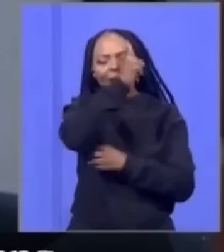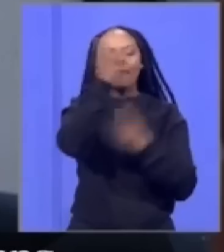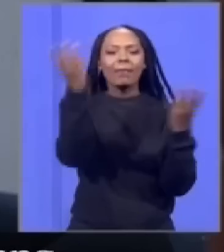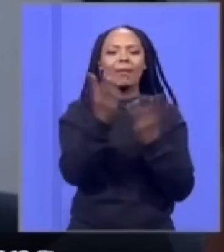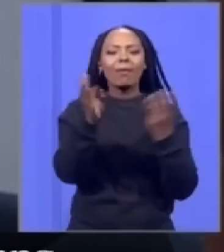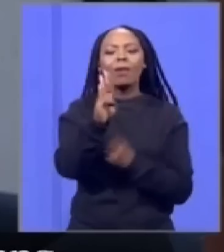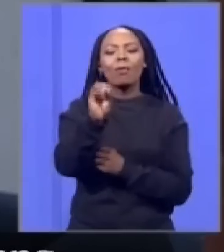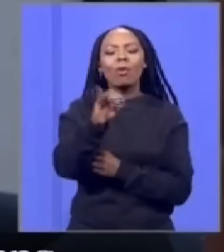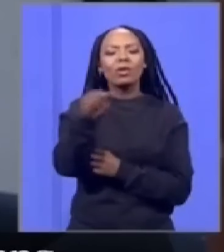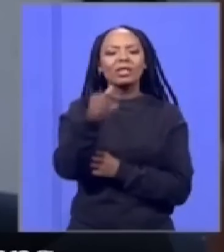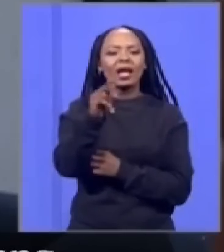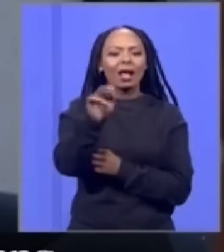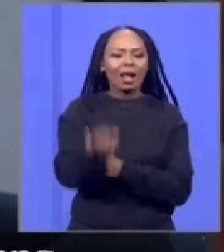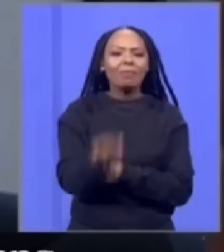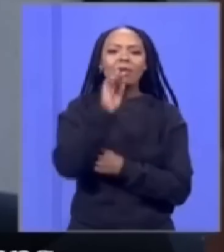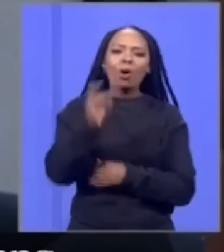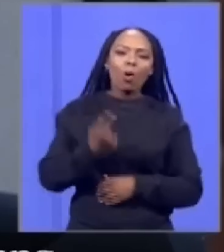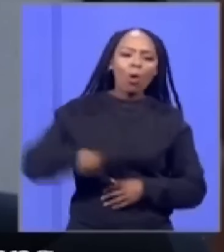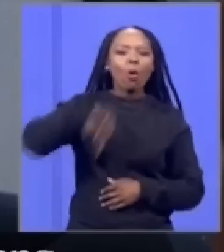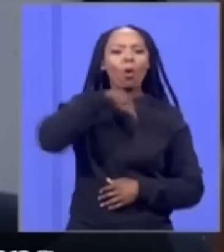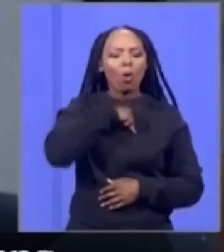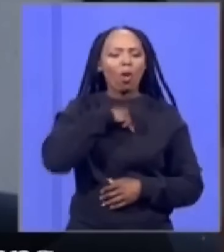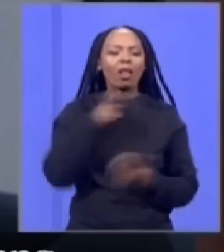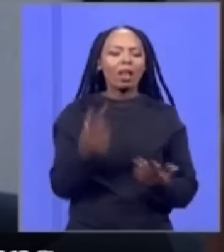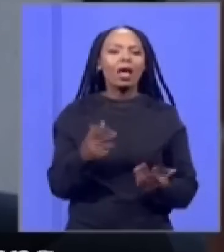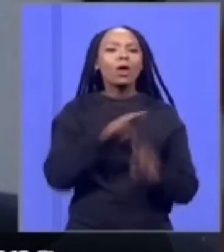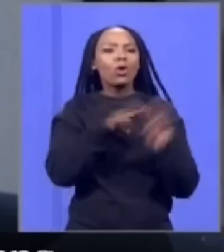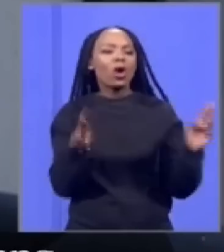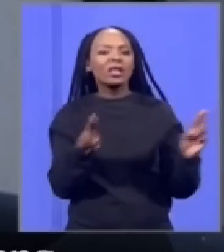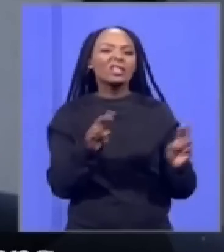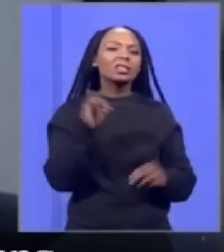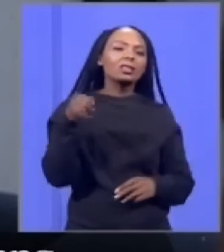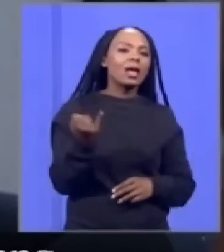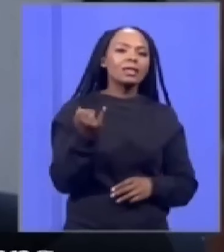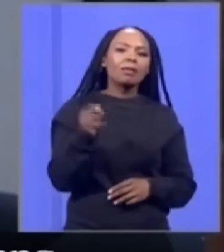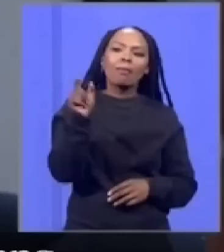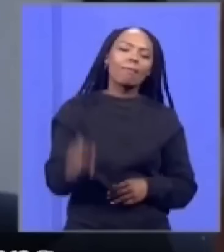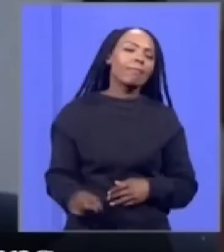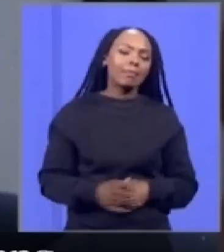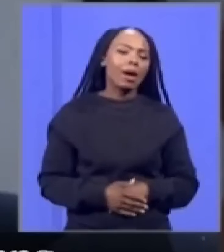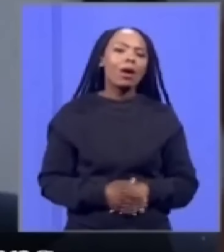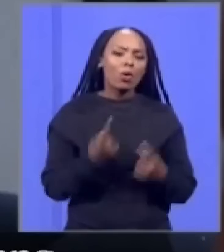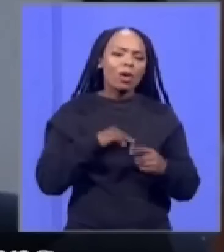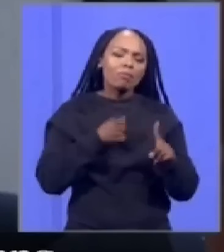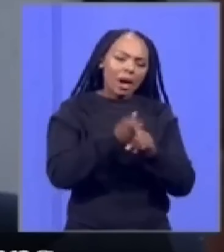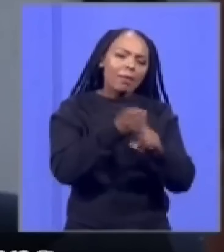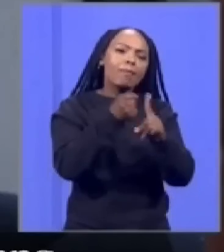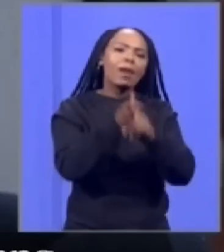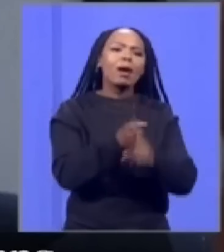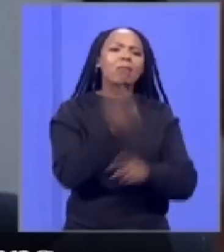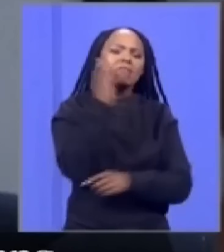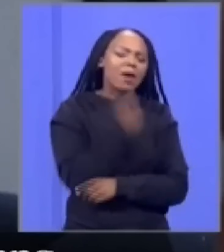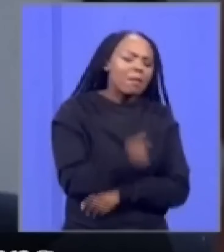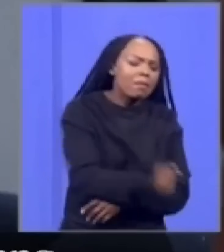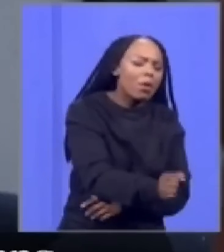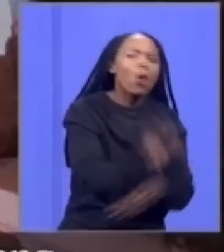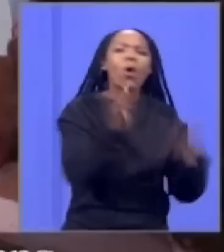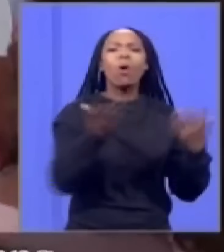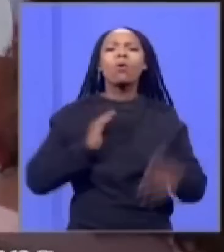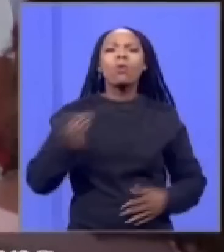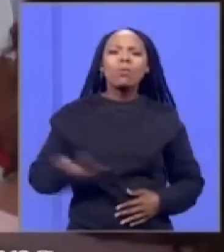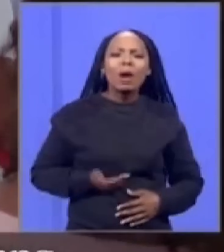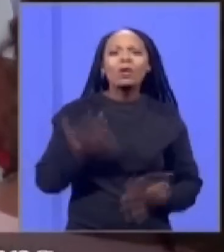bojanala ke ba rona botle ga se ba batho ba itseng. So rona re promoter ba golo or basadi ba ikentshe di